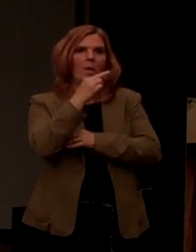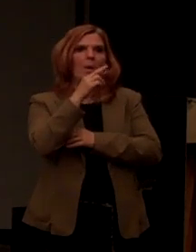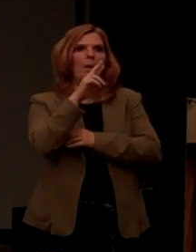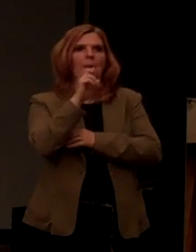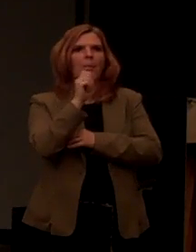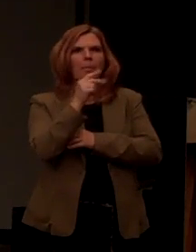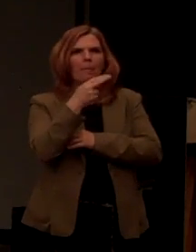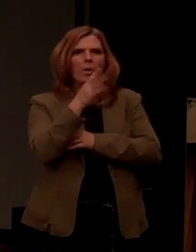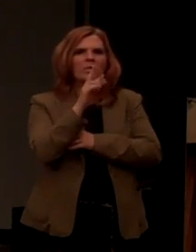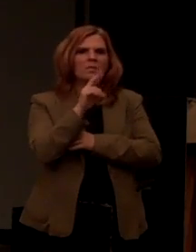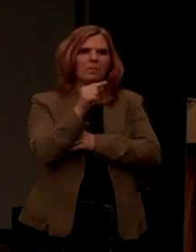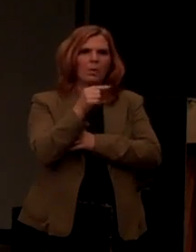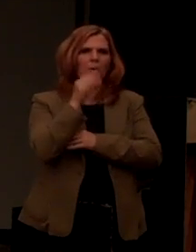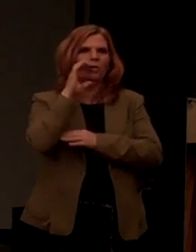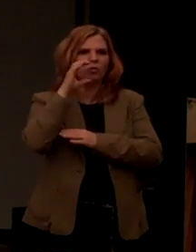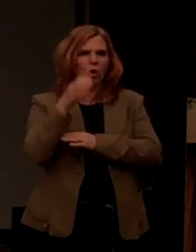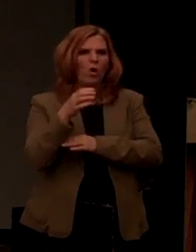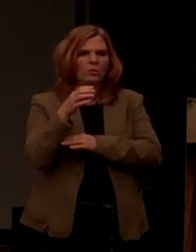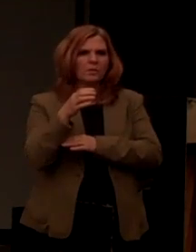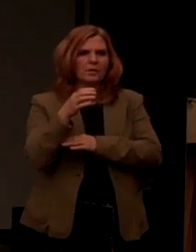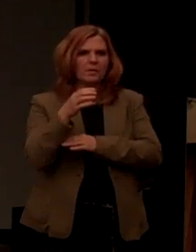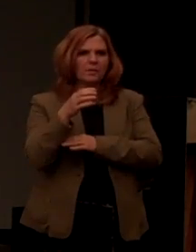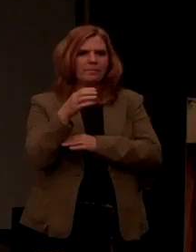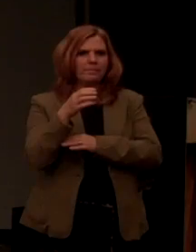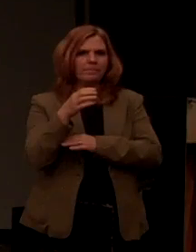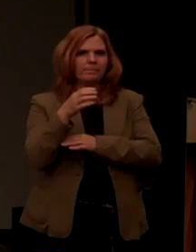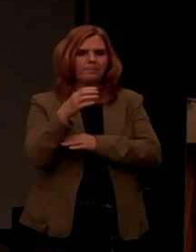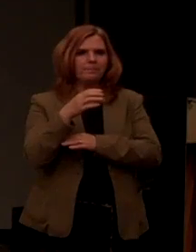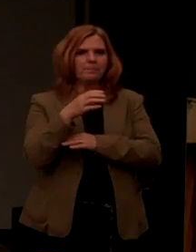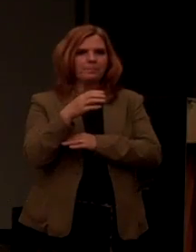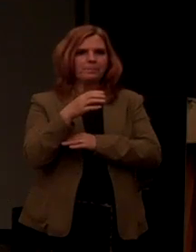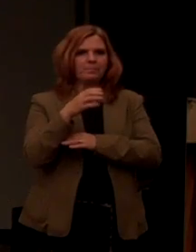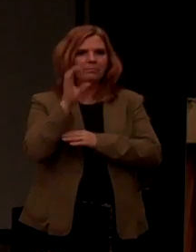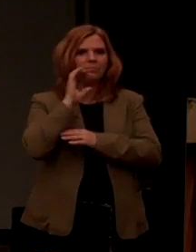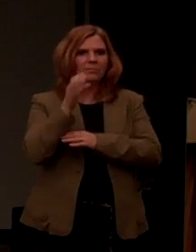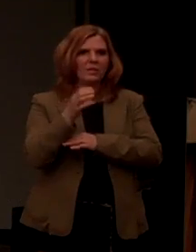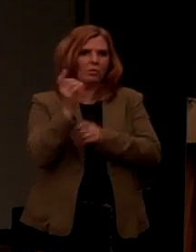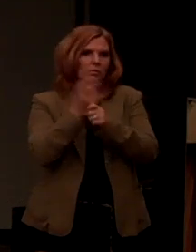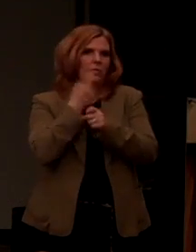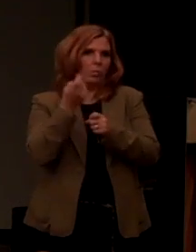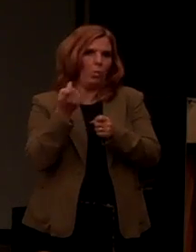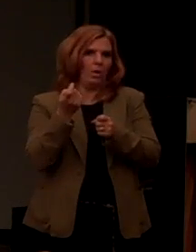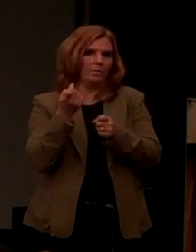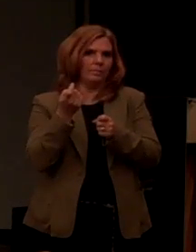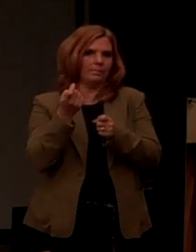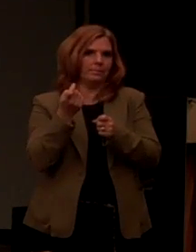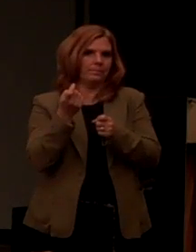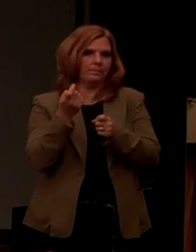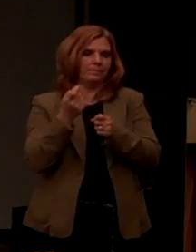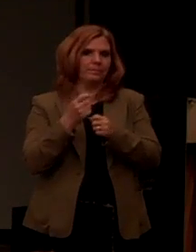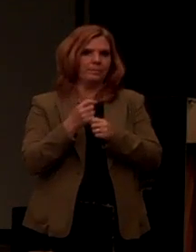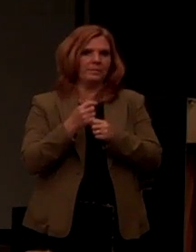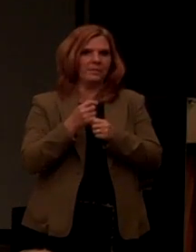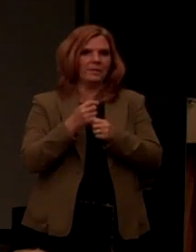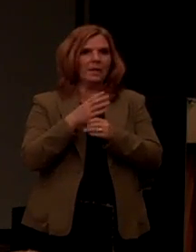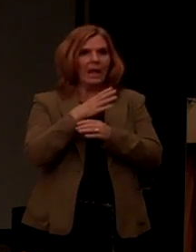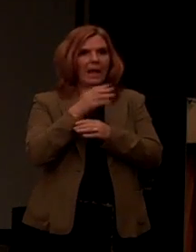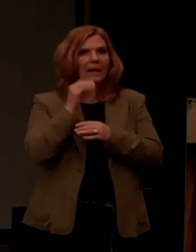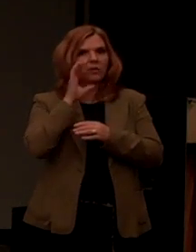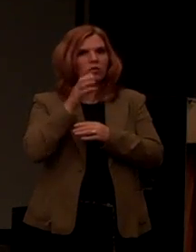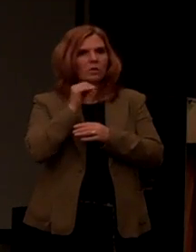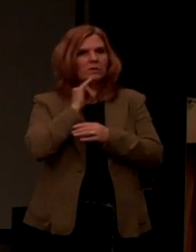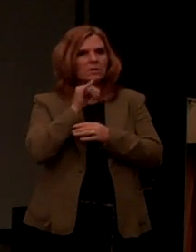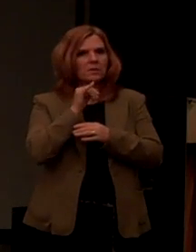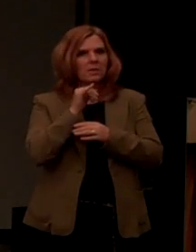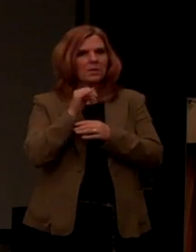Martinsburg was one, Charleston was one. Those are the two that come to my mind. Charleston wins. And Charleston